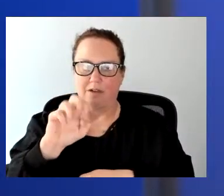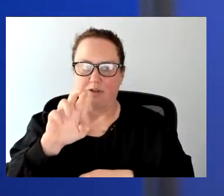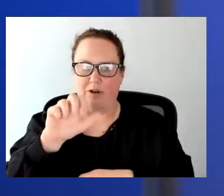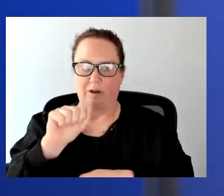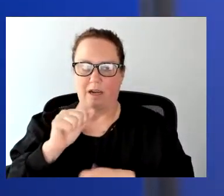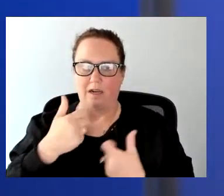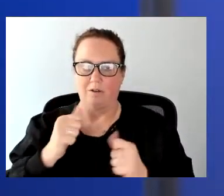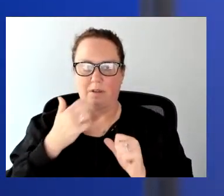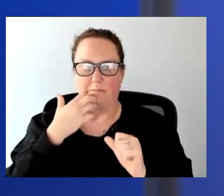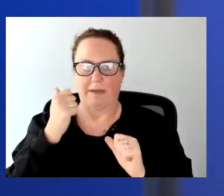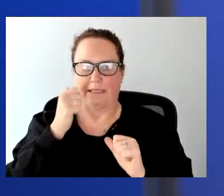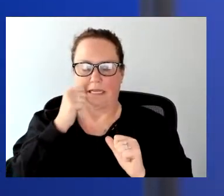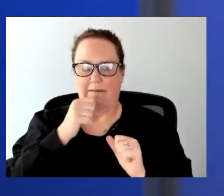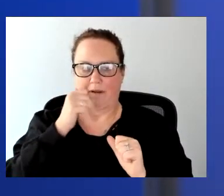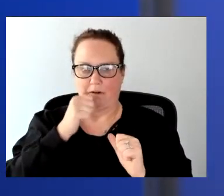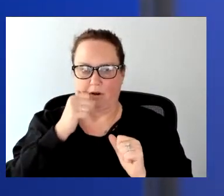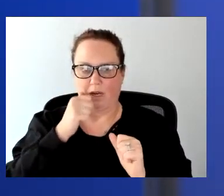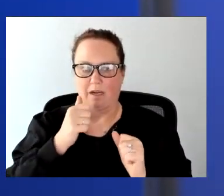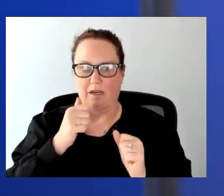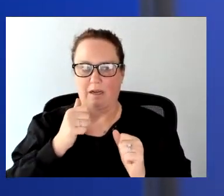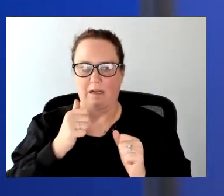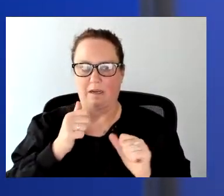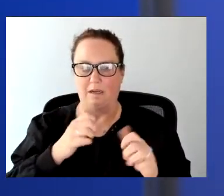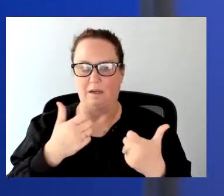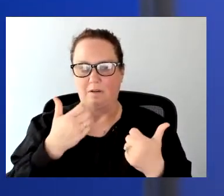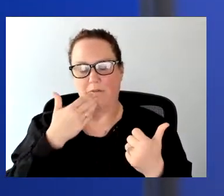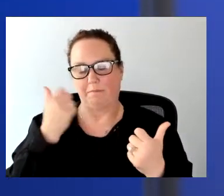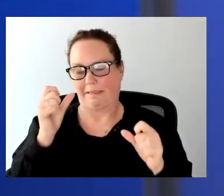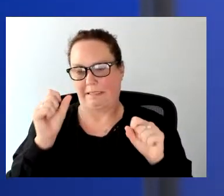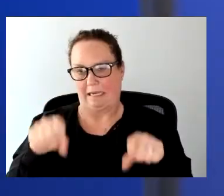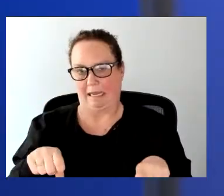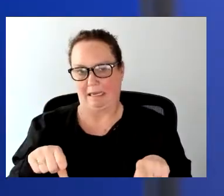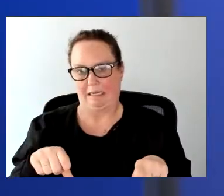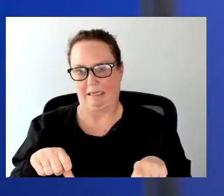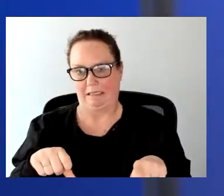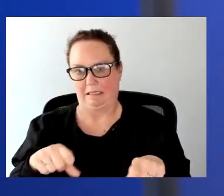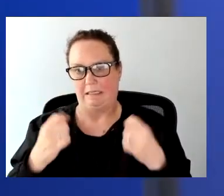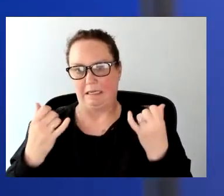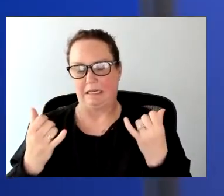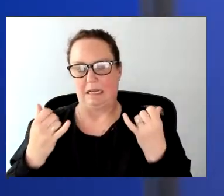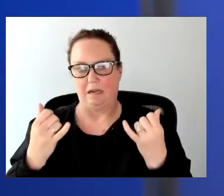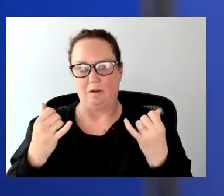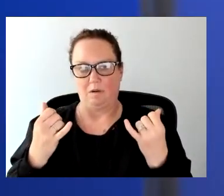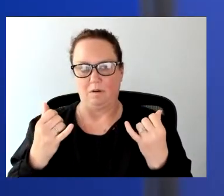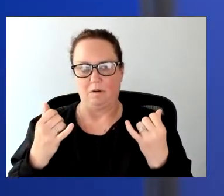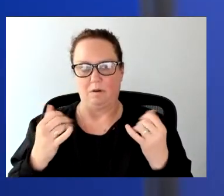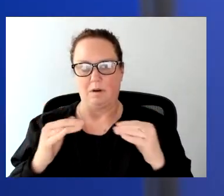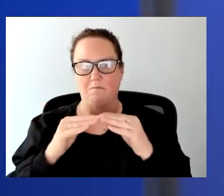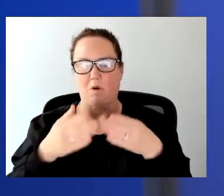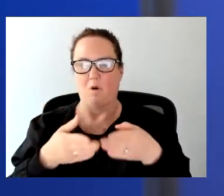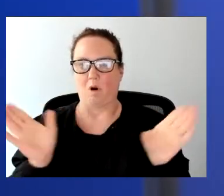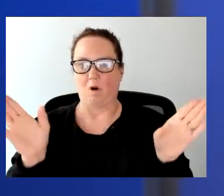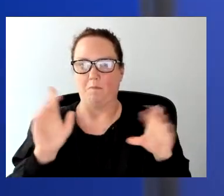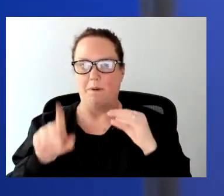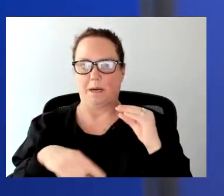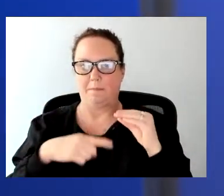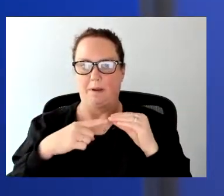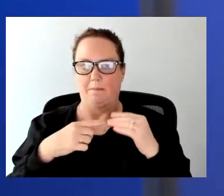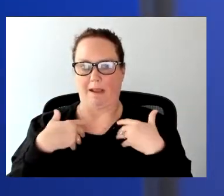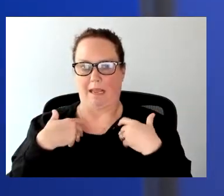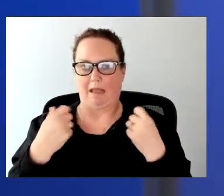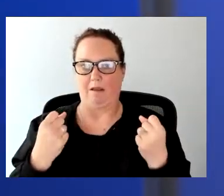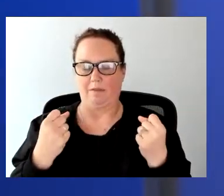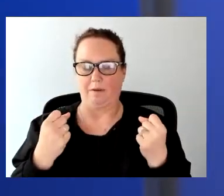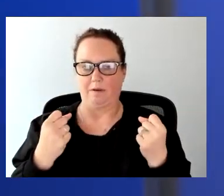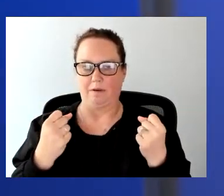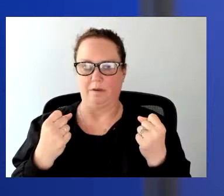every day. I take it as best as I can, and now that I'm more open about my health, once upon